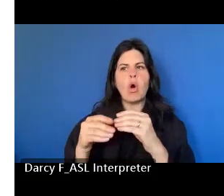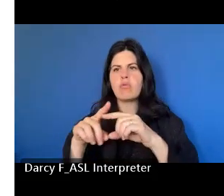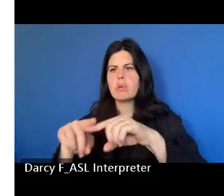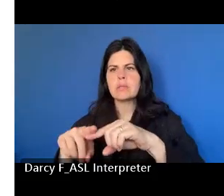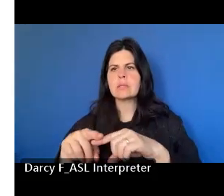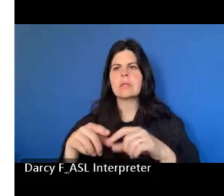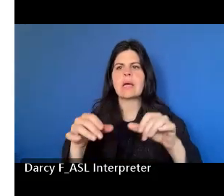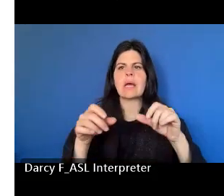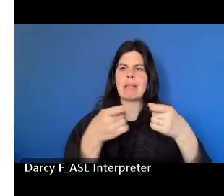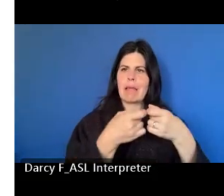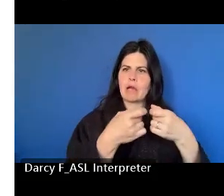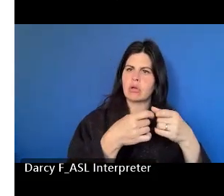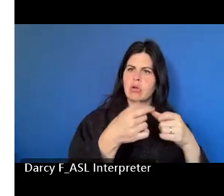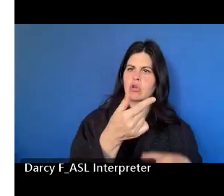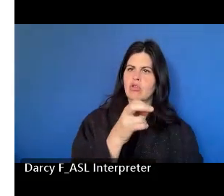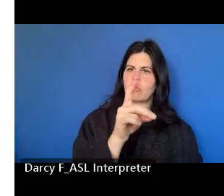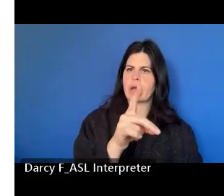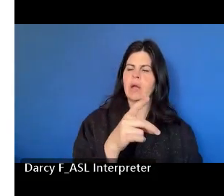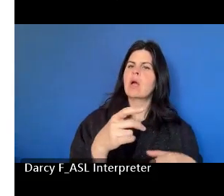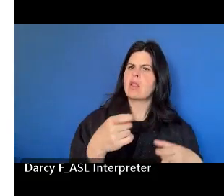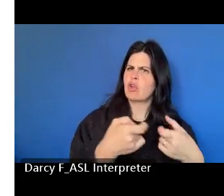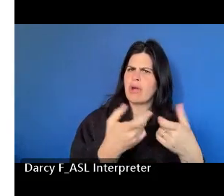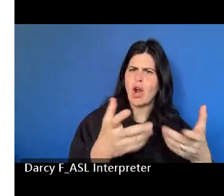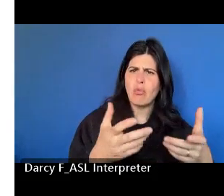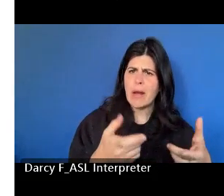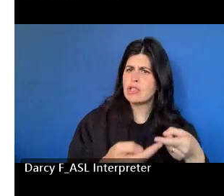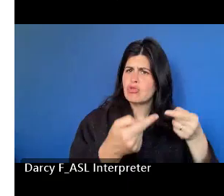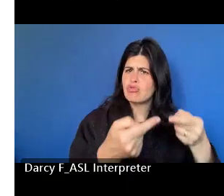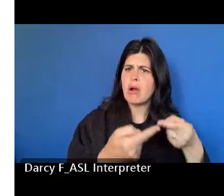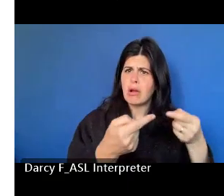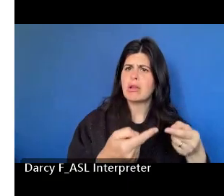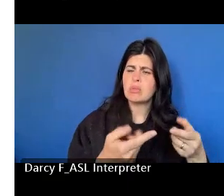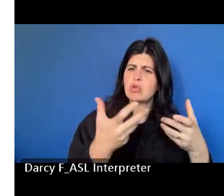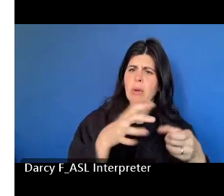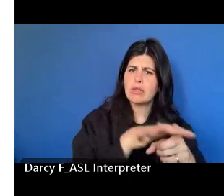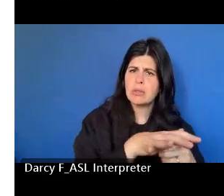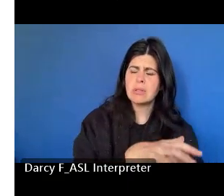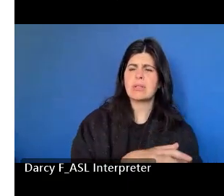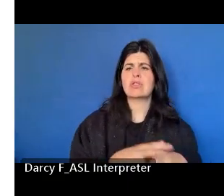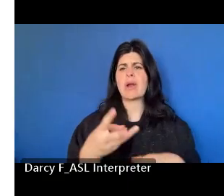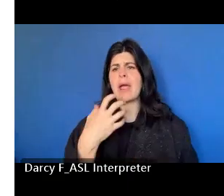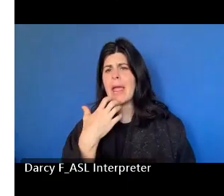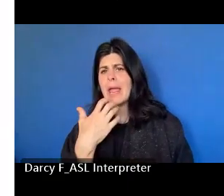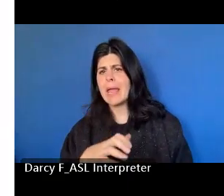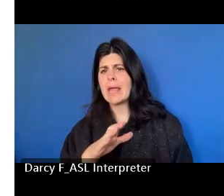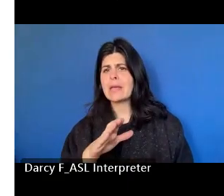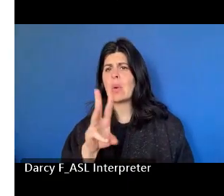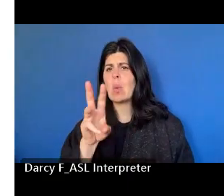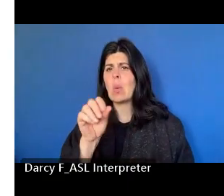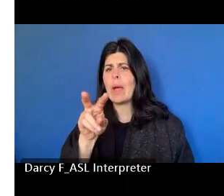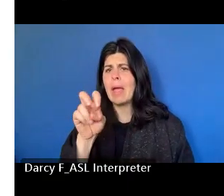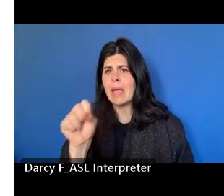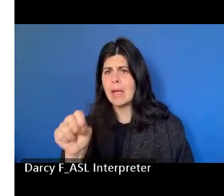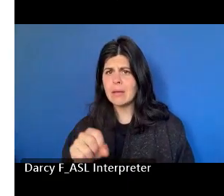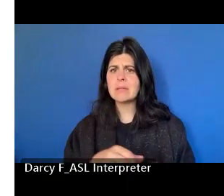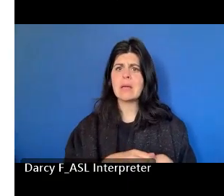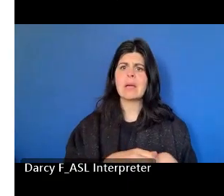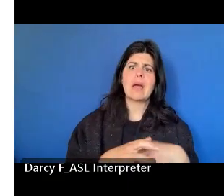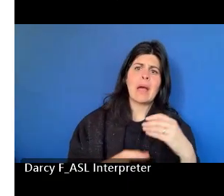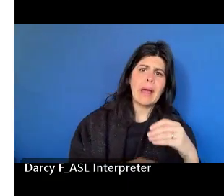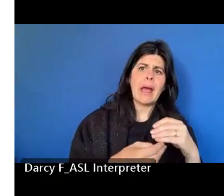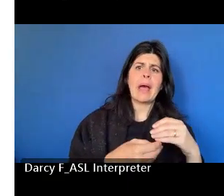that our grid already struggles with demand. We regularly hear about strain during heat waves and peak usage periods, and adding the additional load from heating,